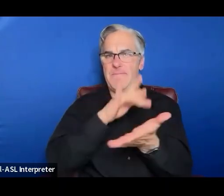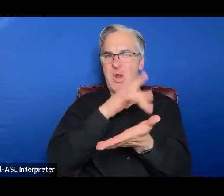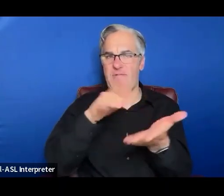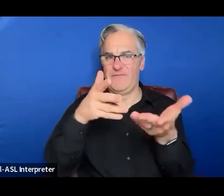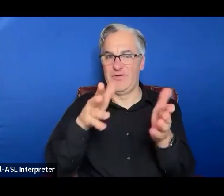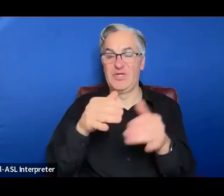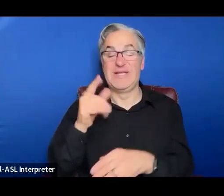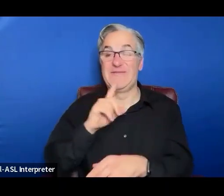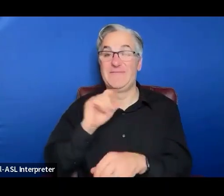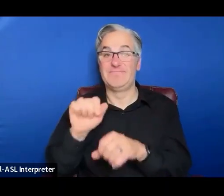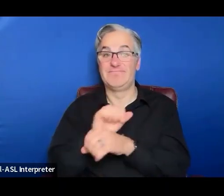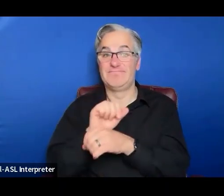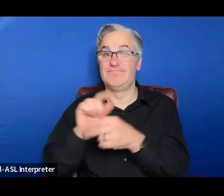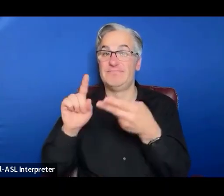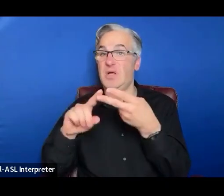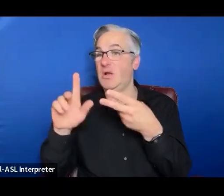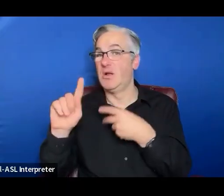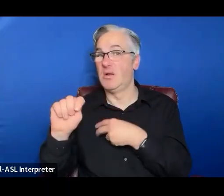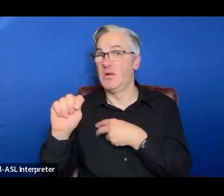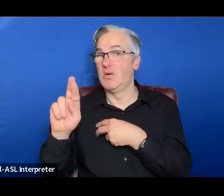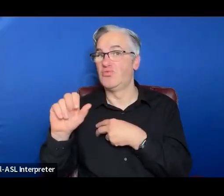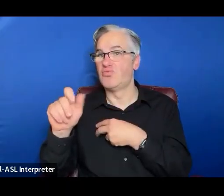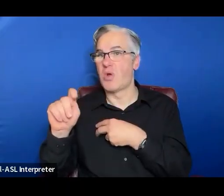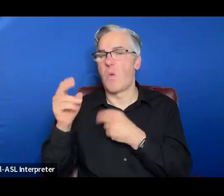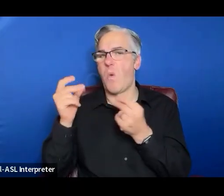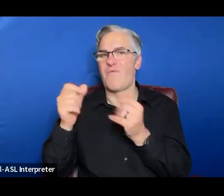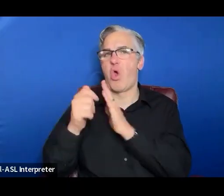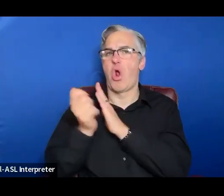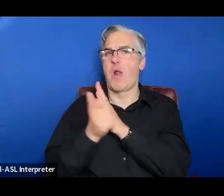hopefully will go automatically, so no